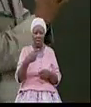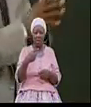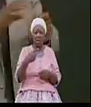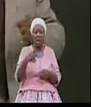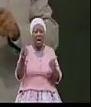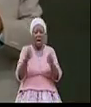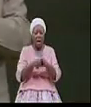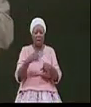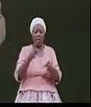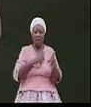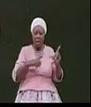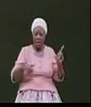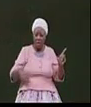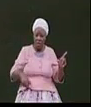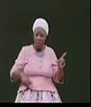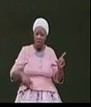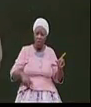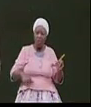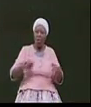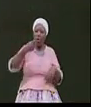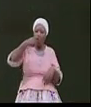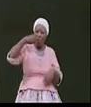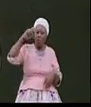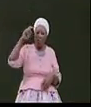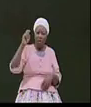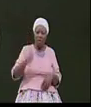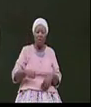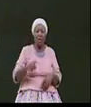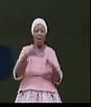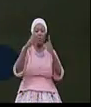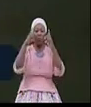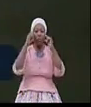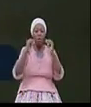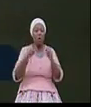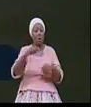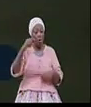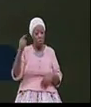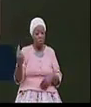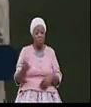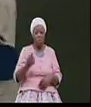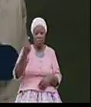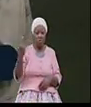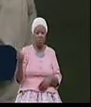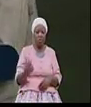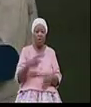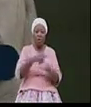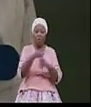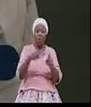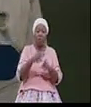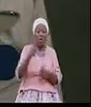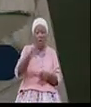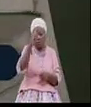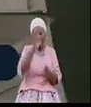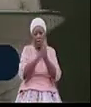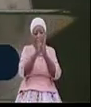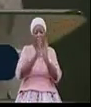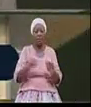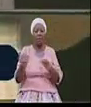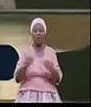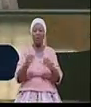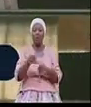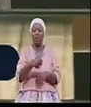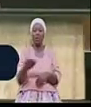the Lord commanded Moses. Always, always, when a believer does